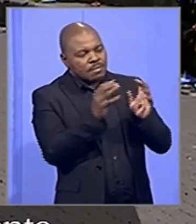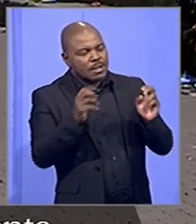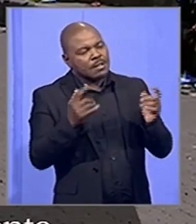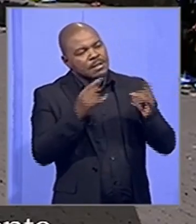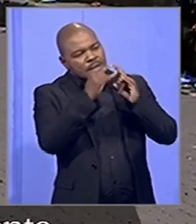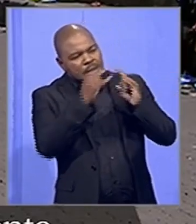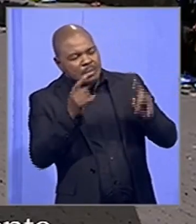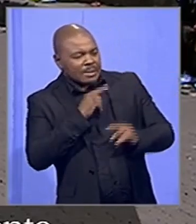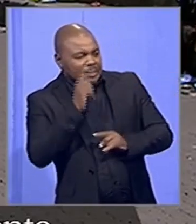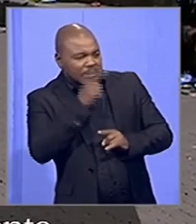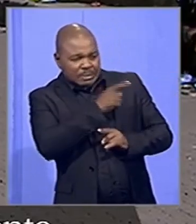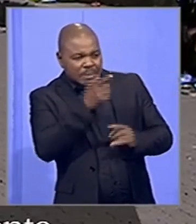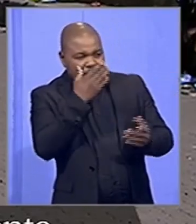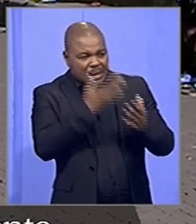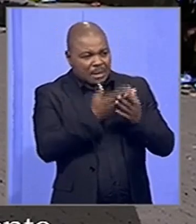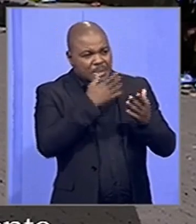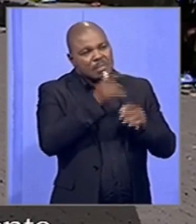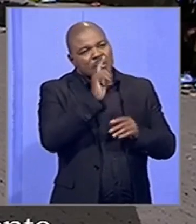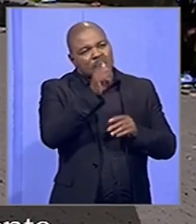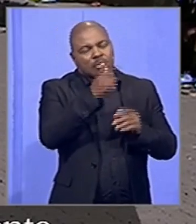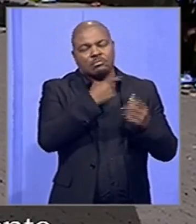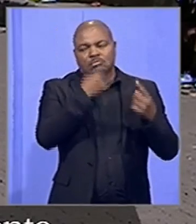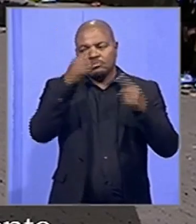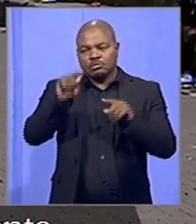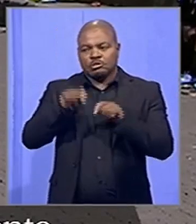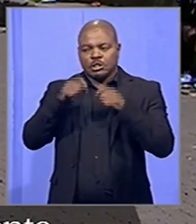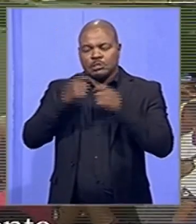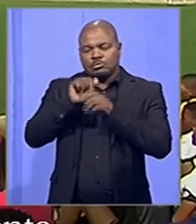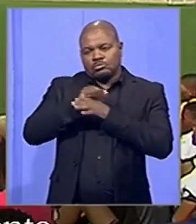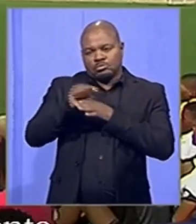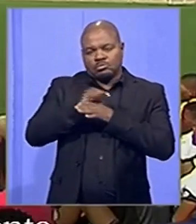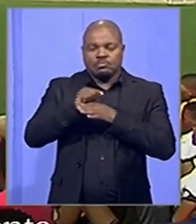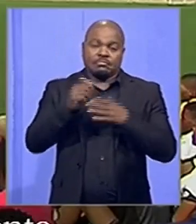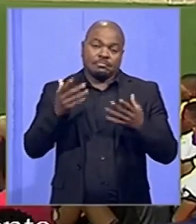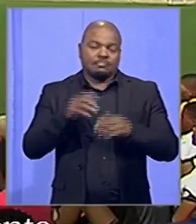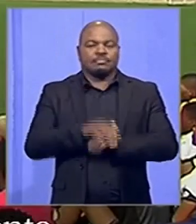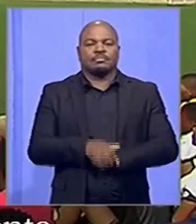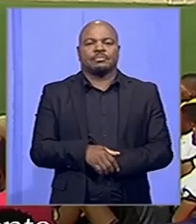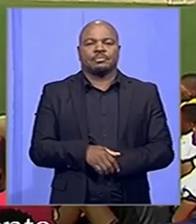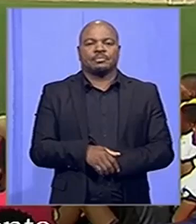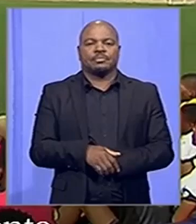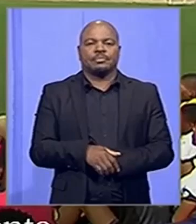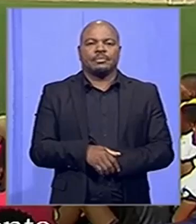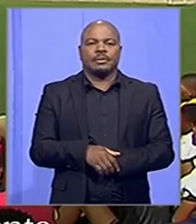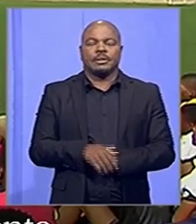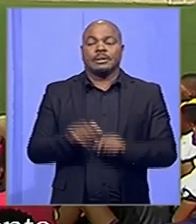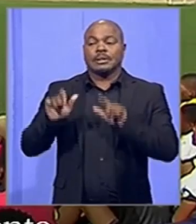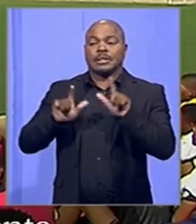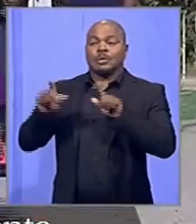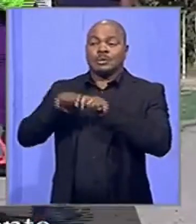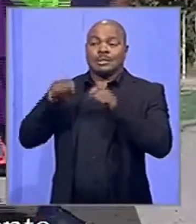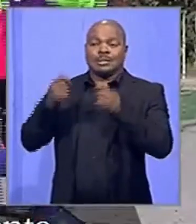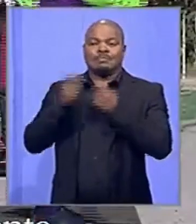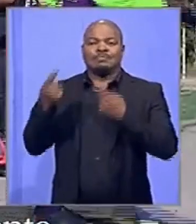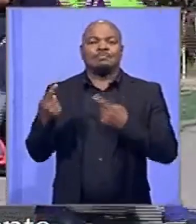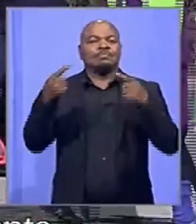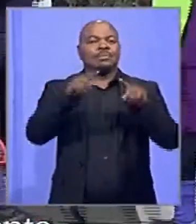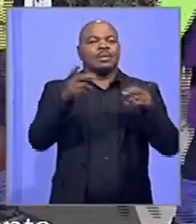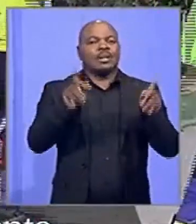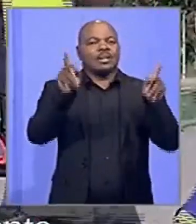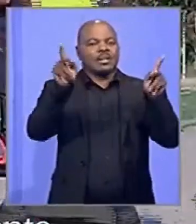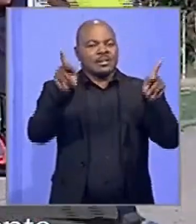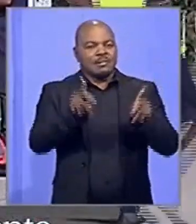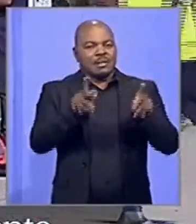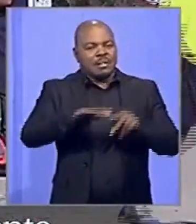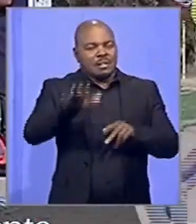if some of them can be invited to a trial in our teams at Korkop. Sehlopha sa Mamelodi Sundowns se ne se tshwere dipapadi